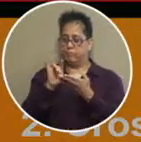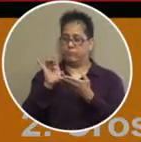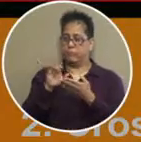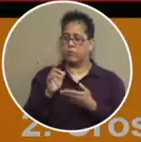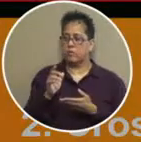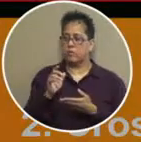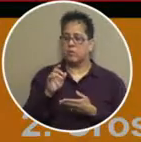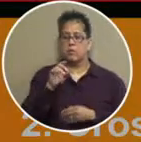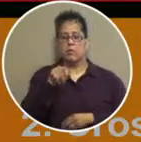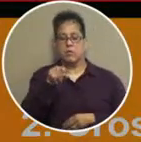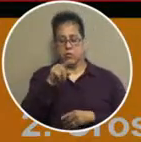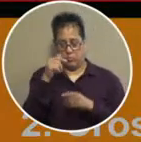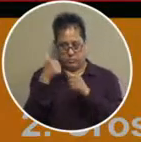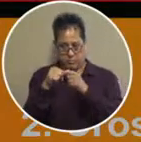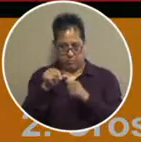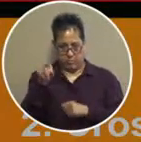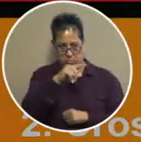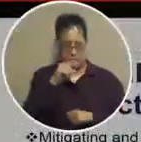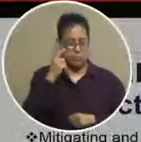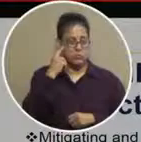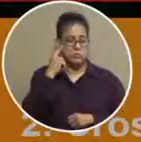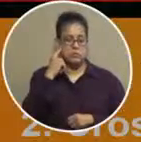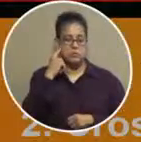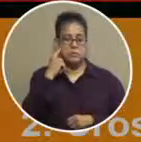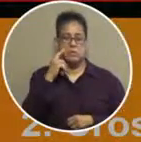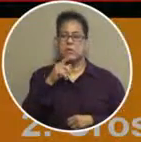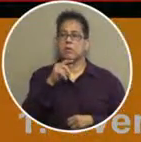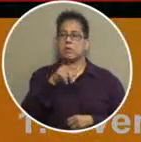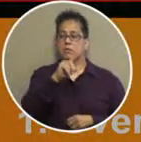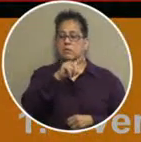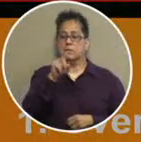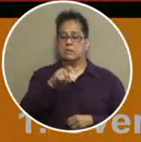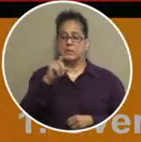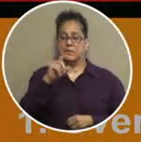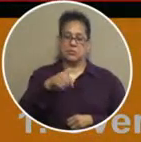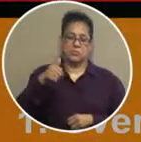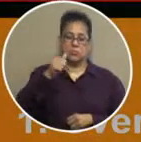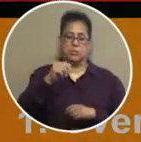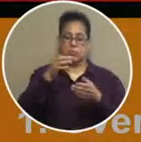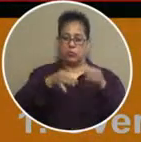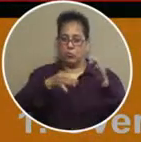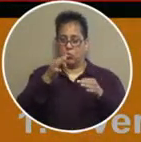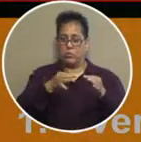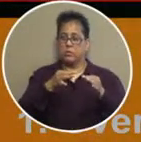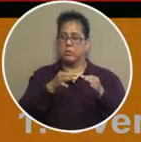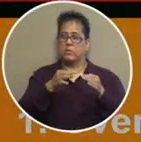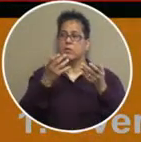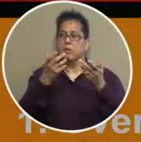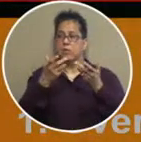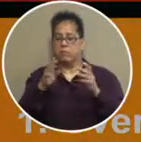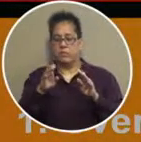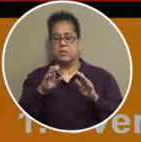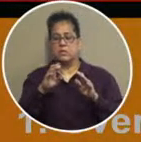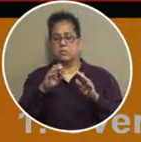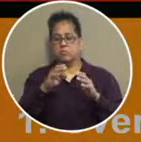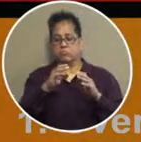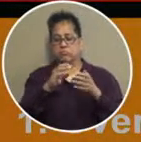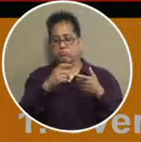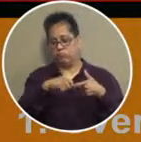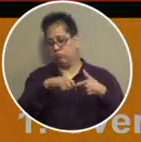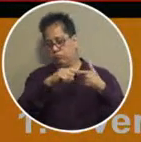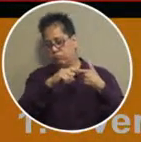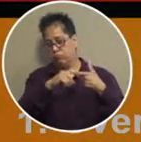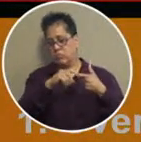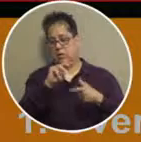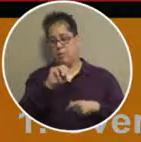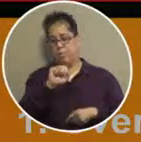notify council, as you all may have heard, the Texas Supreme Court did lift its moratorium on evictions